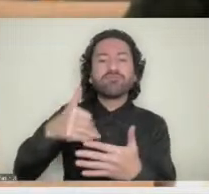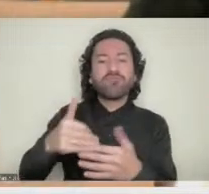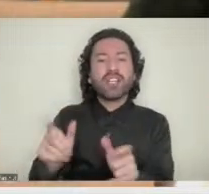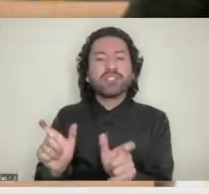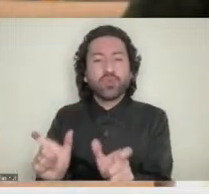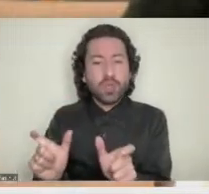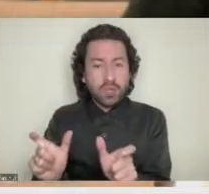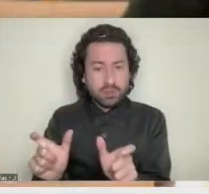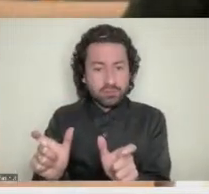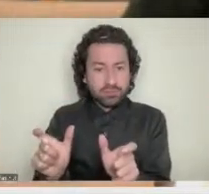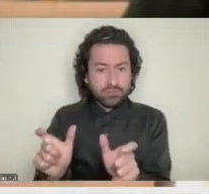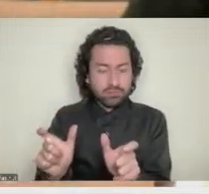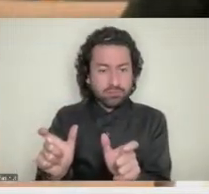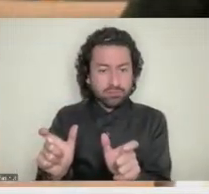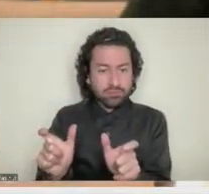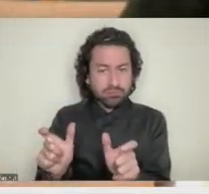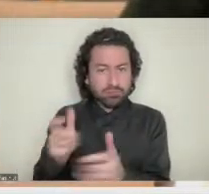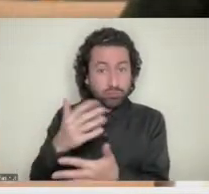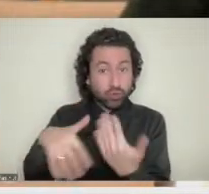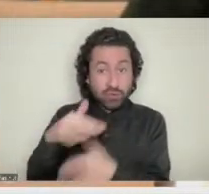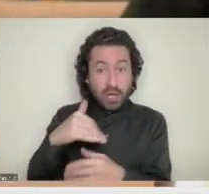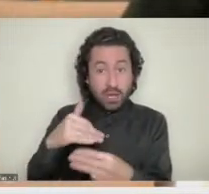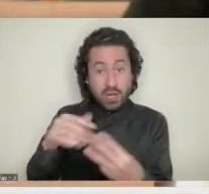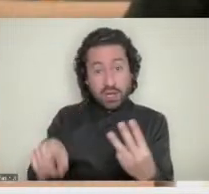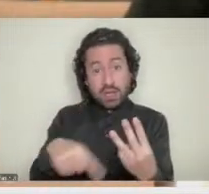security and